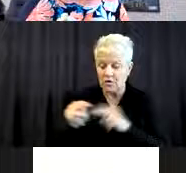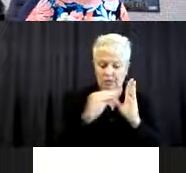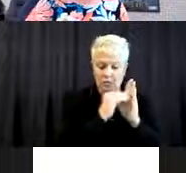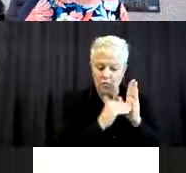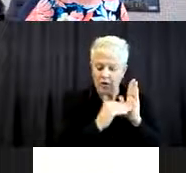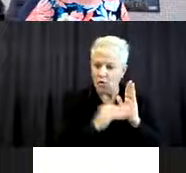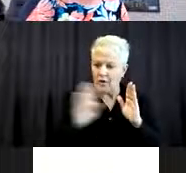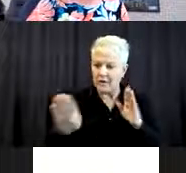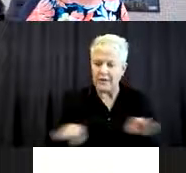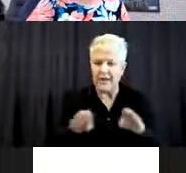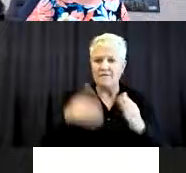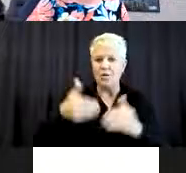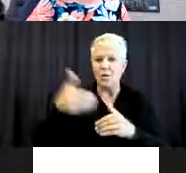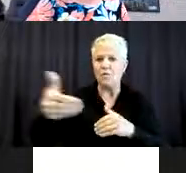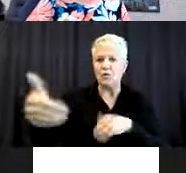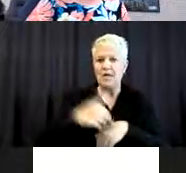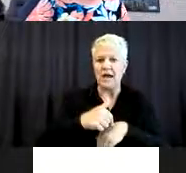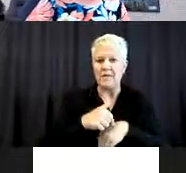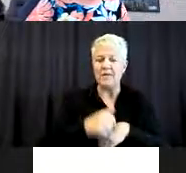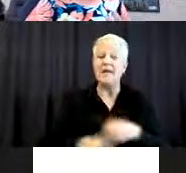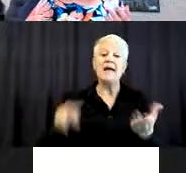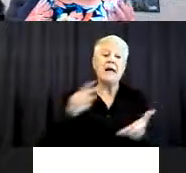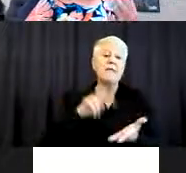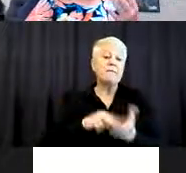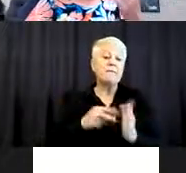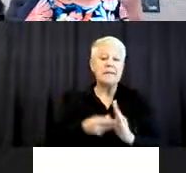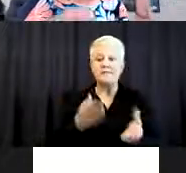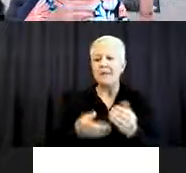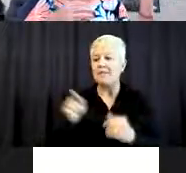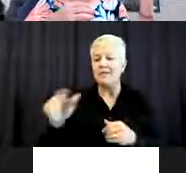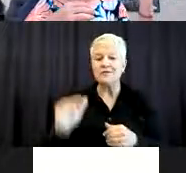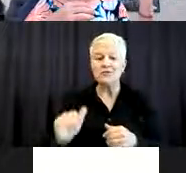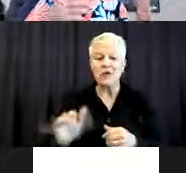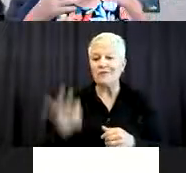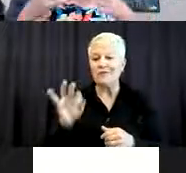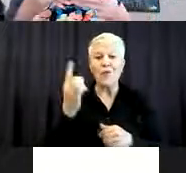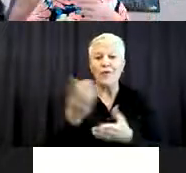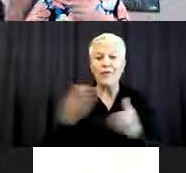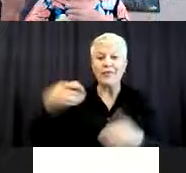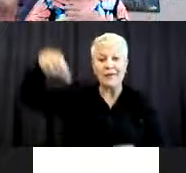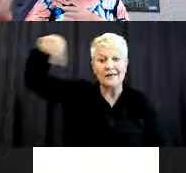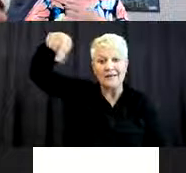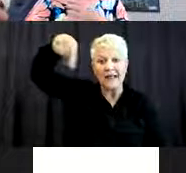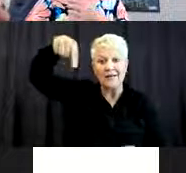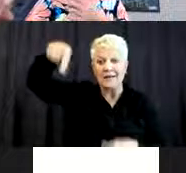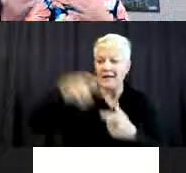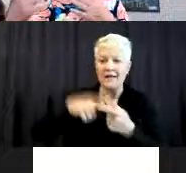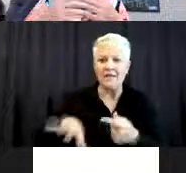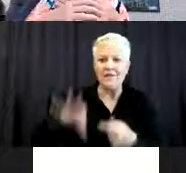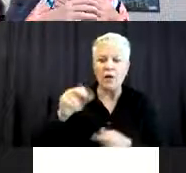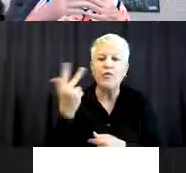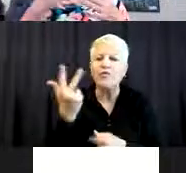time. That may mean that a child went from finding one thing that was dangling to finding 3 different